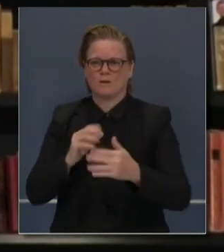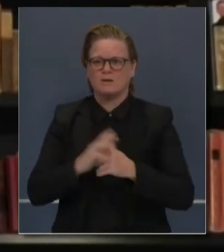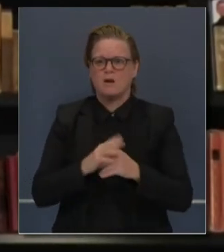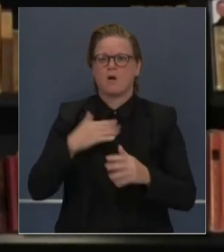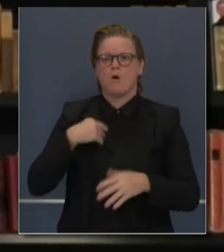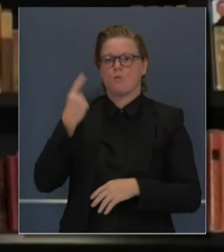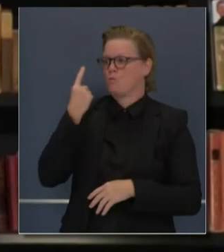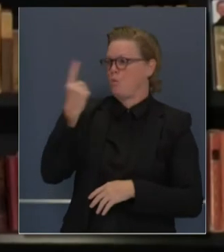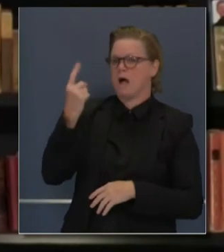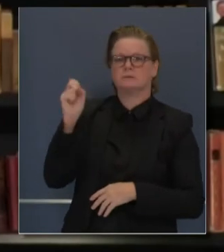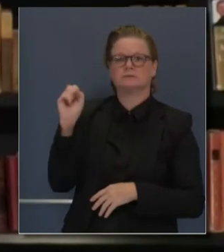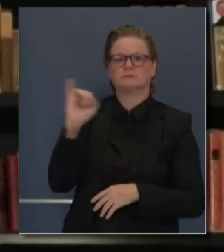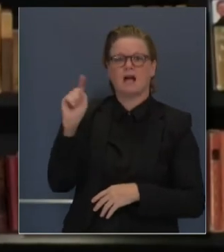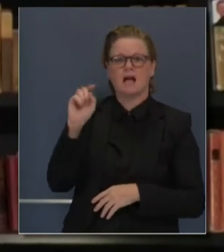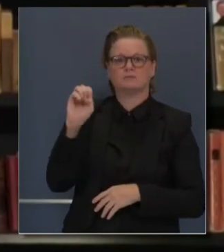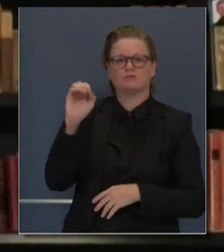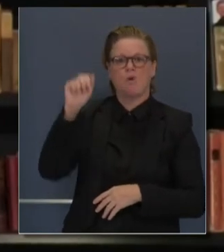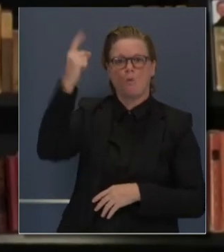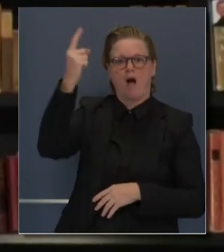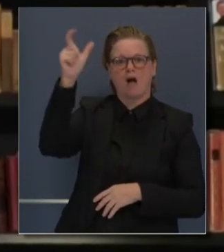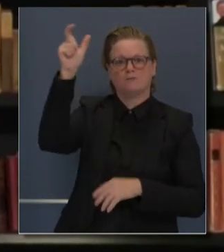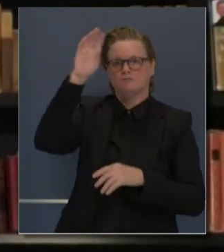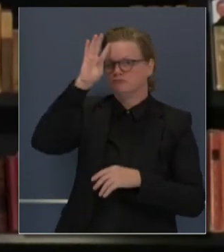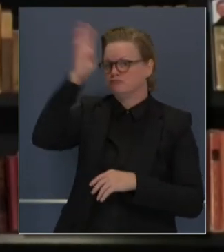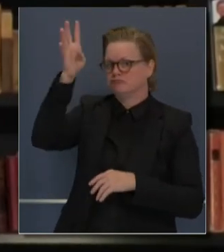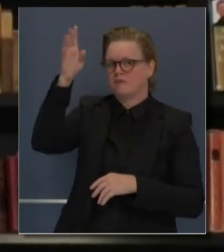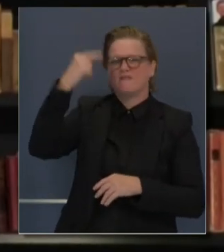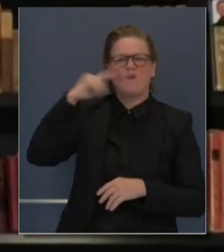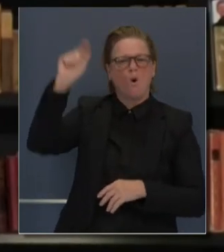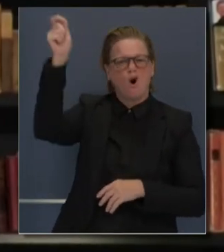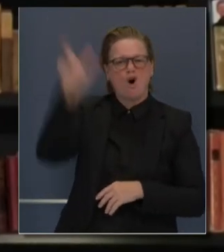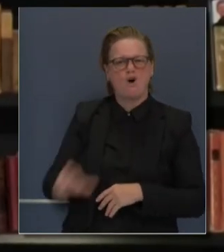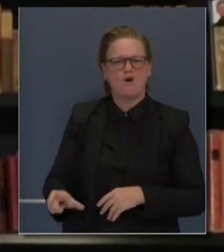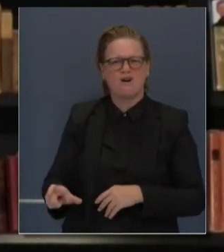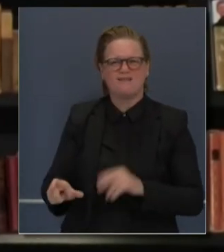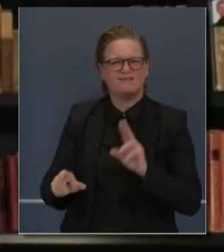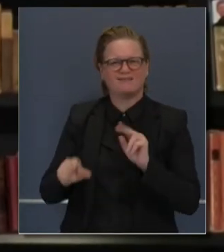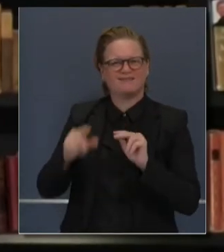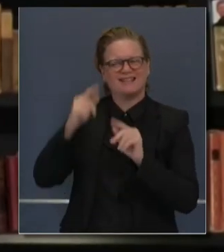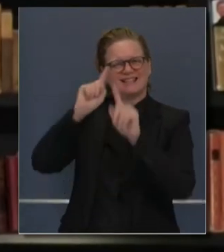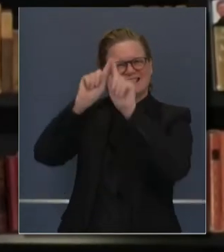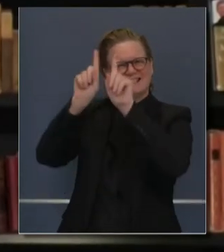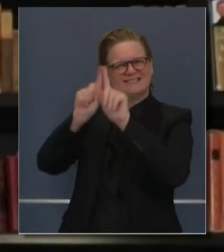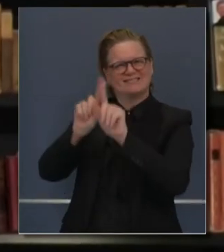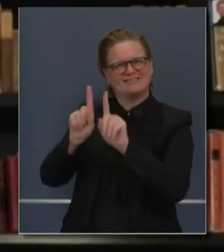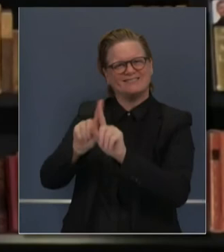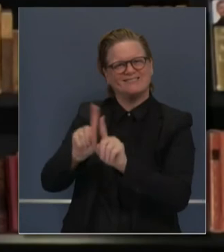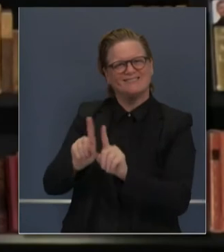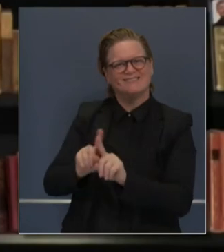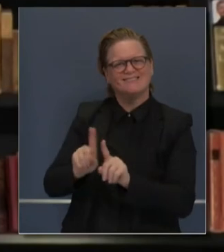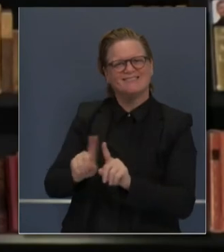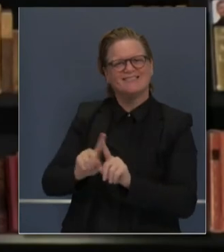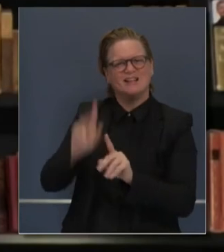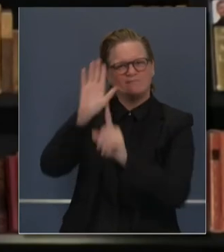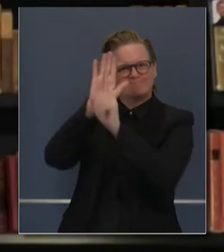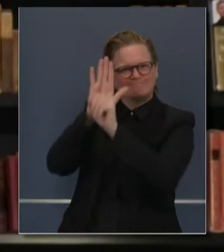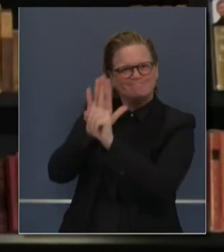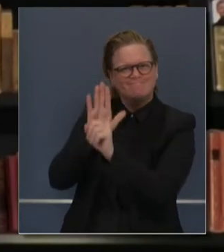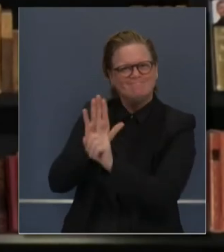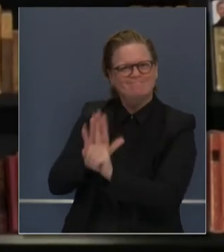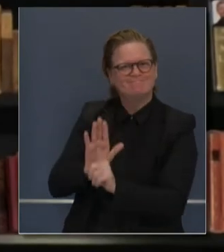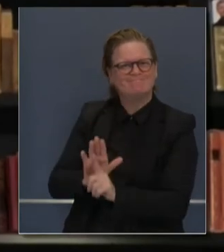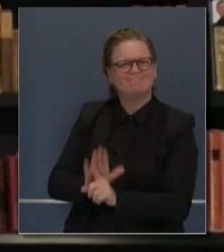local health officers, very different points of view. And so we're working with our counties, working with our cities, not just the